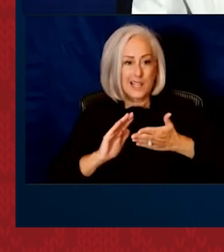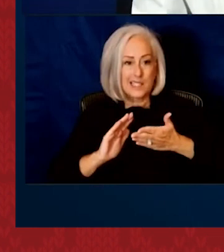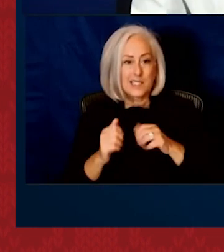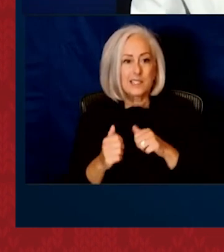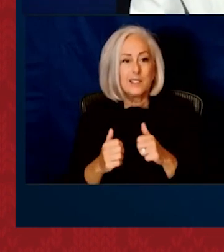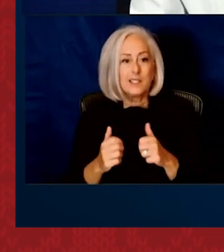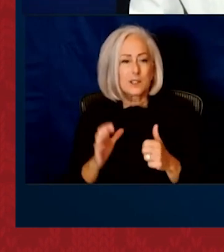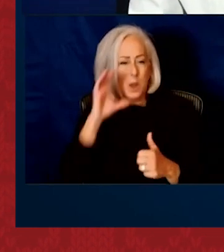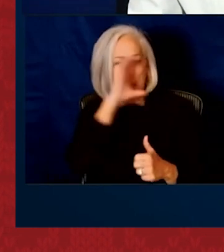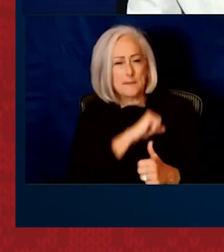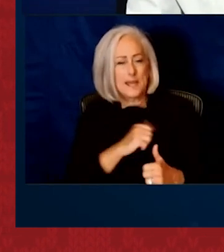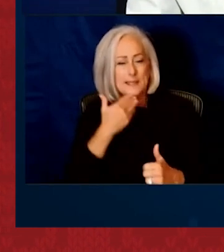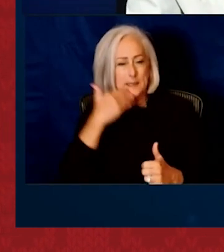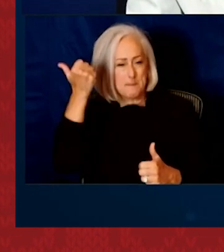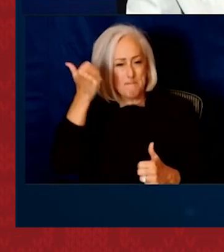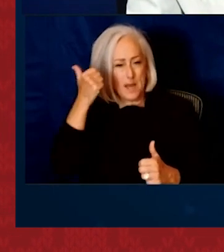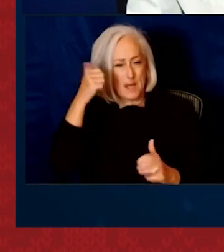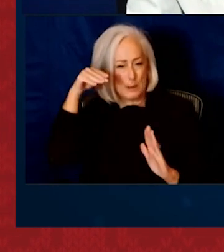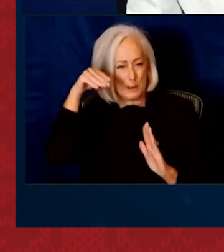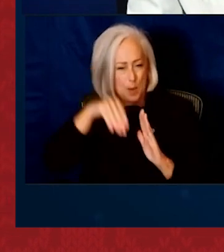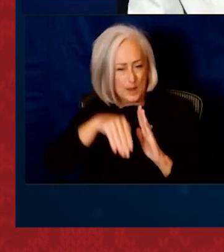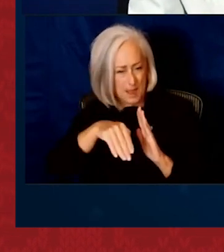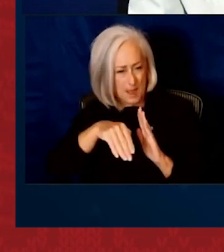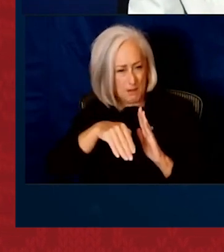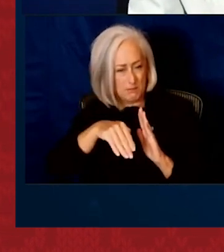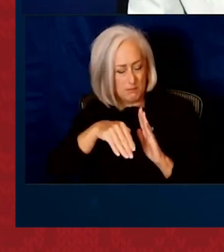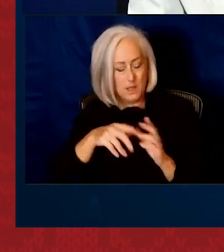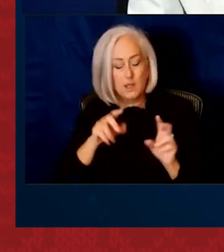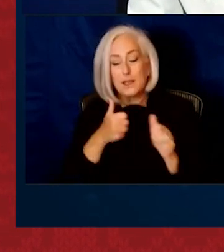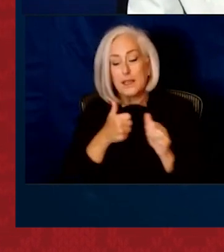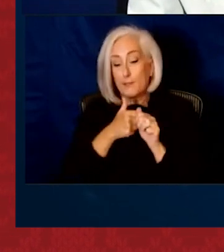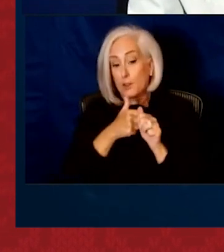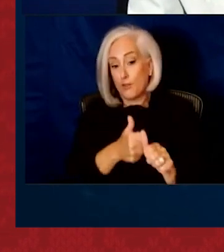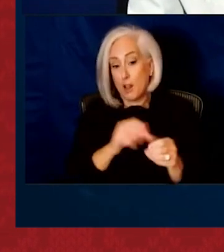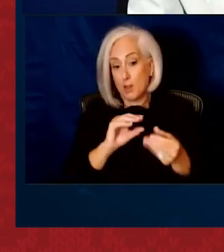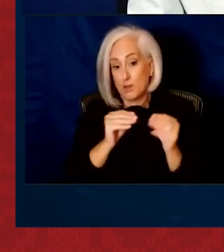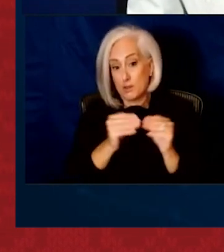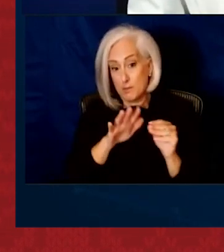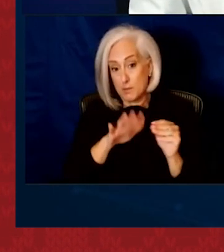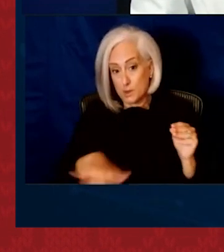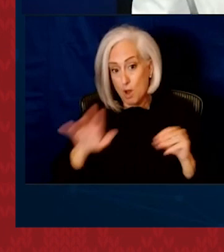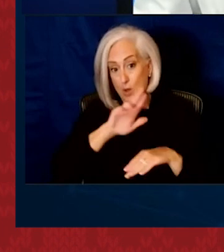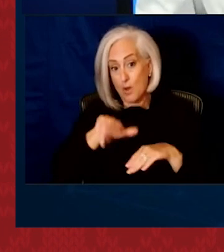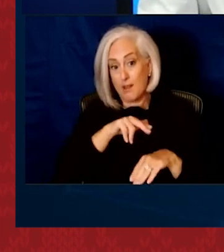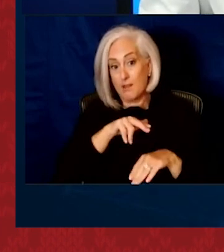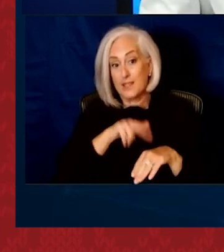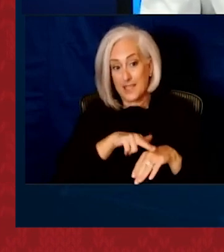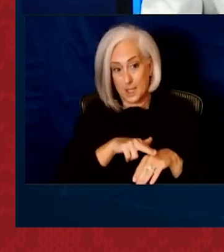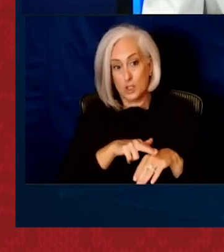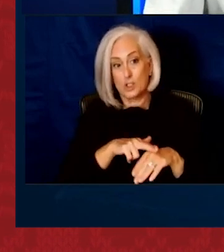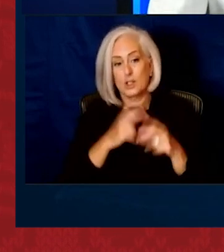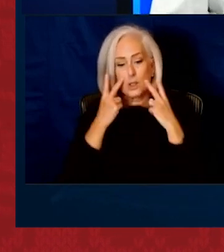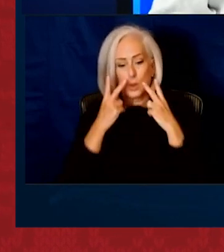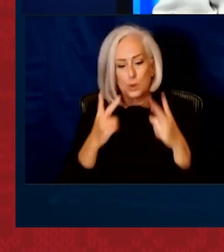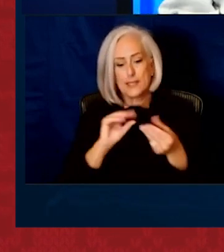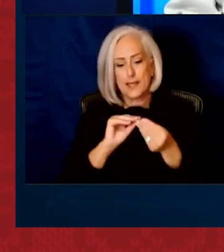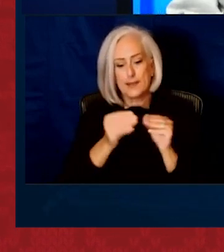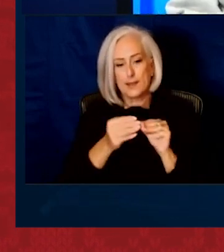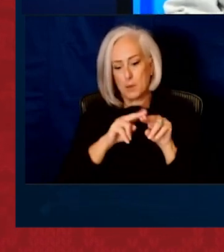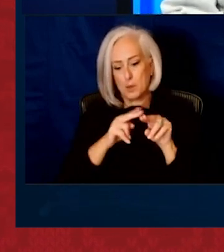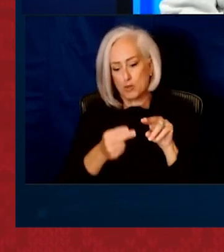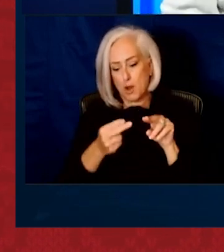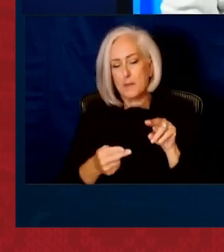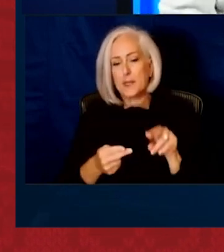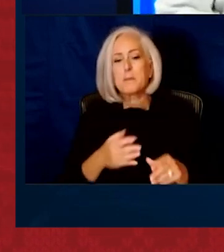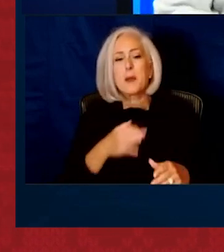to your earlier points. And if you follow the numbers nationally, you'd say, yeah, things are starting to taper off a little. So what's going to be next, I wonder?